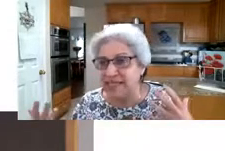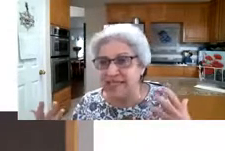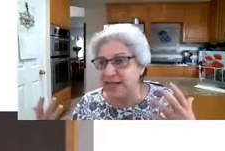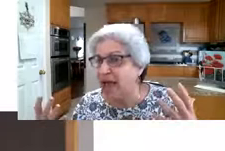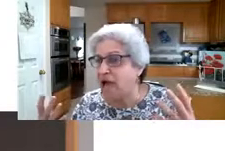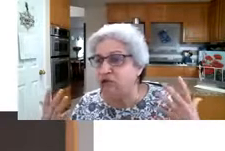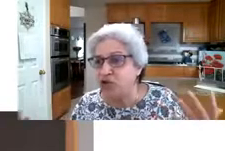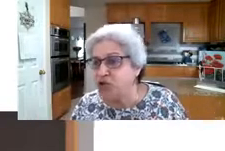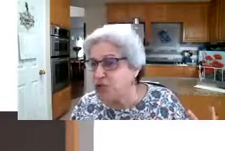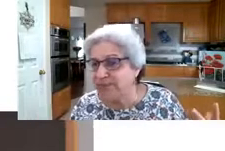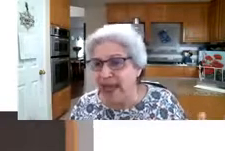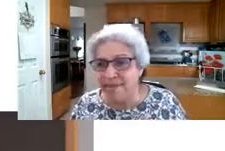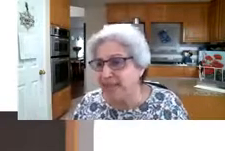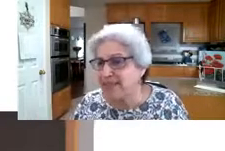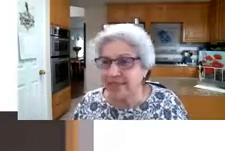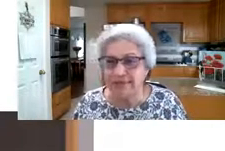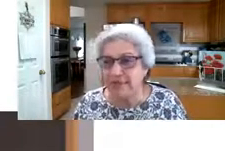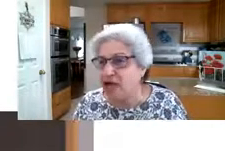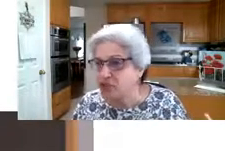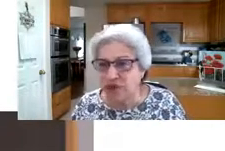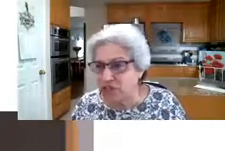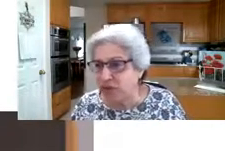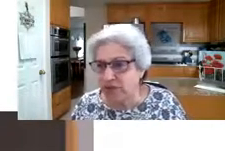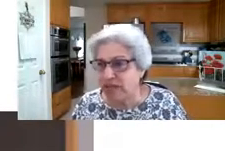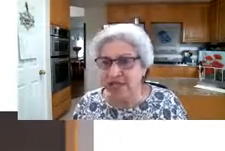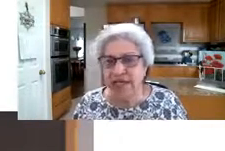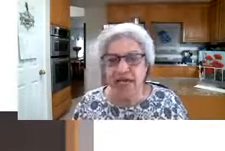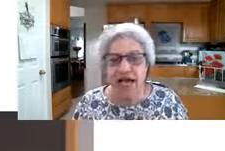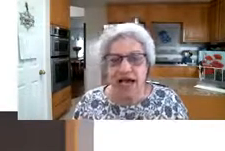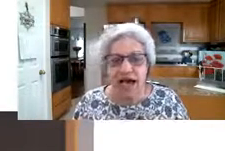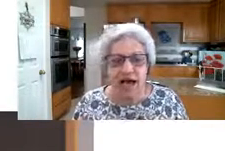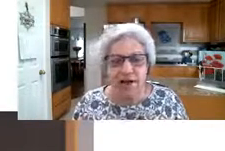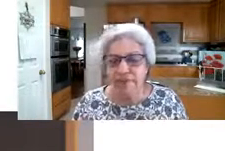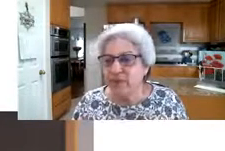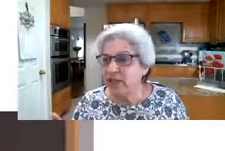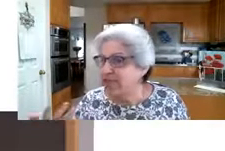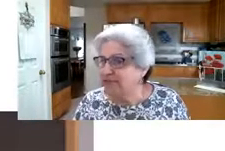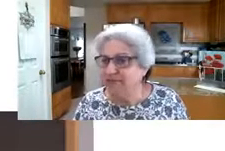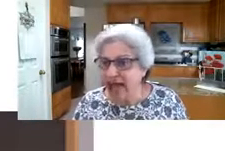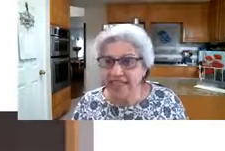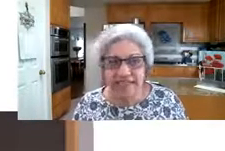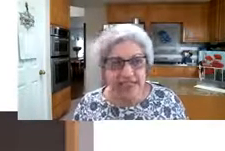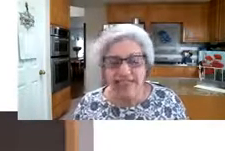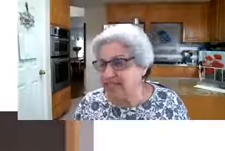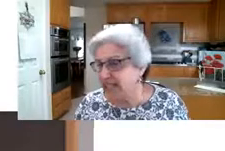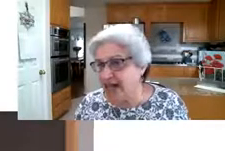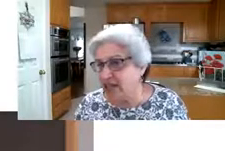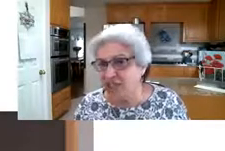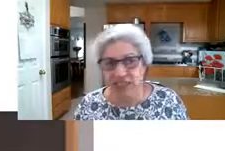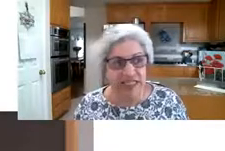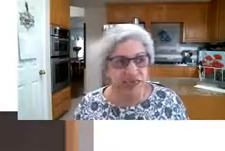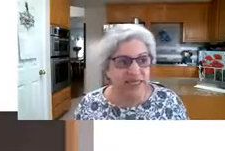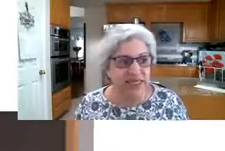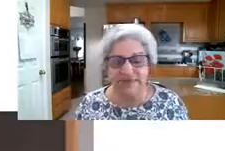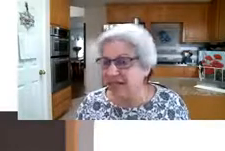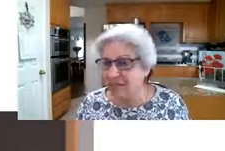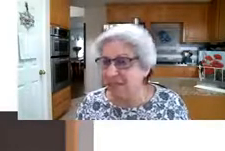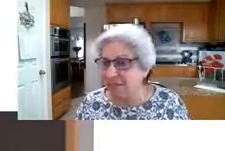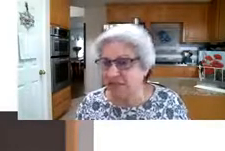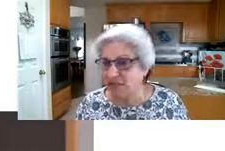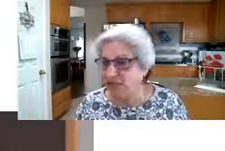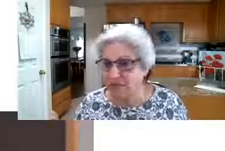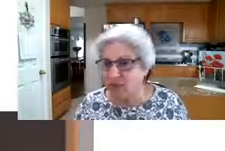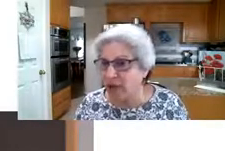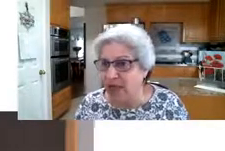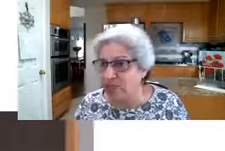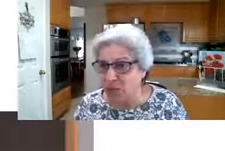perception that this is somehow new and that makes it untrustworthy. In fact, this is technology that's been in